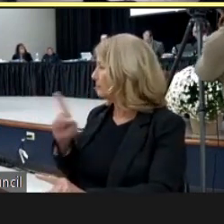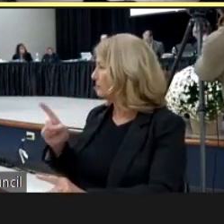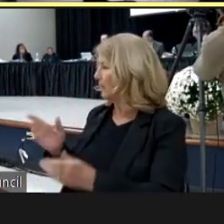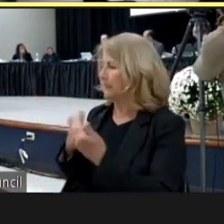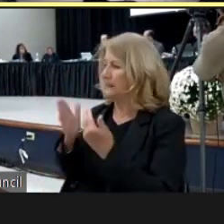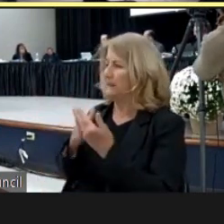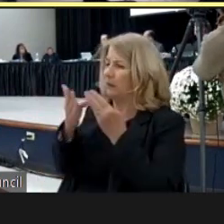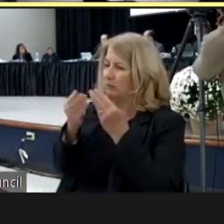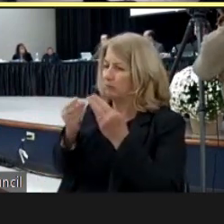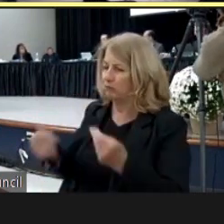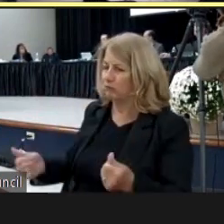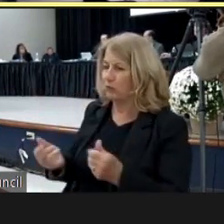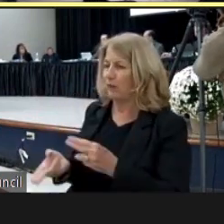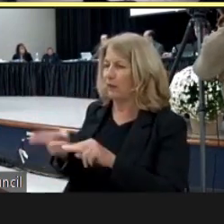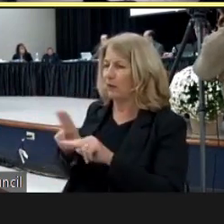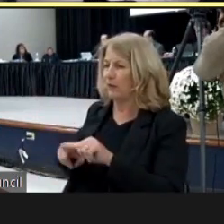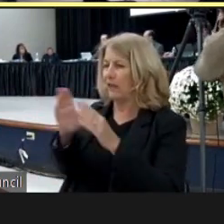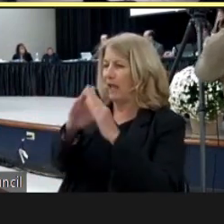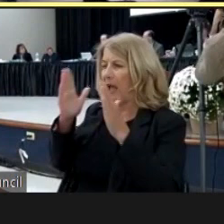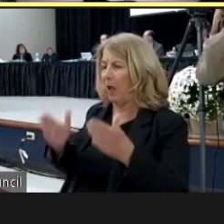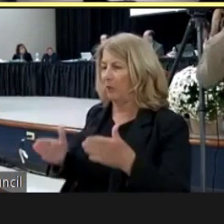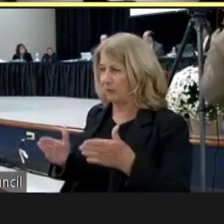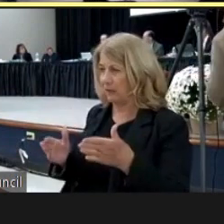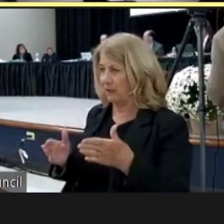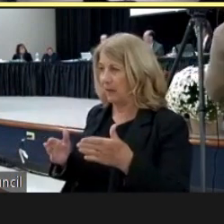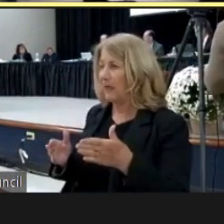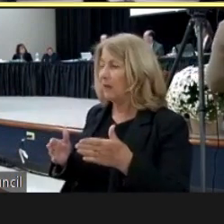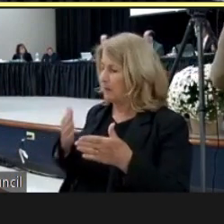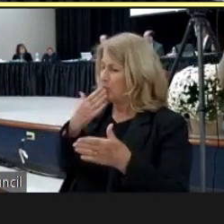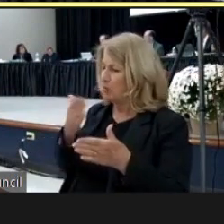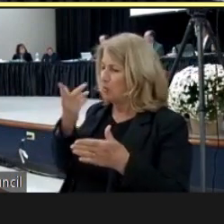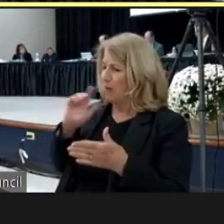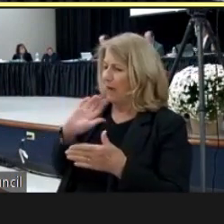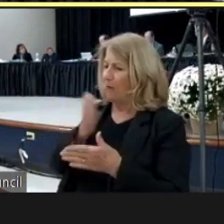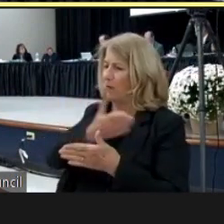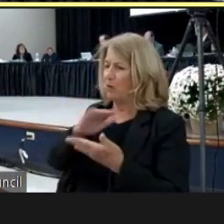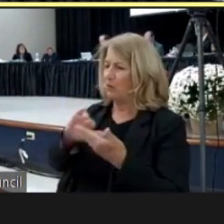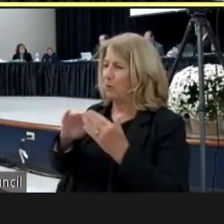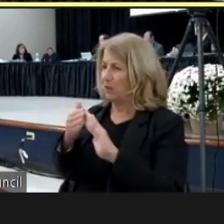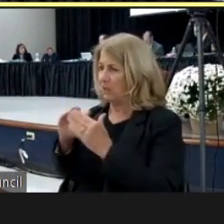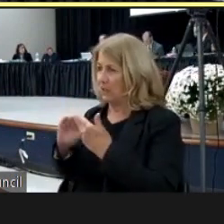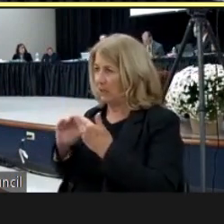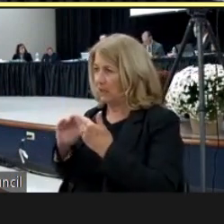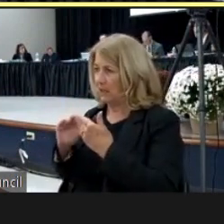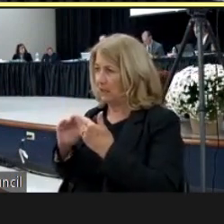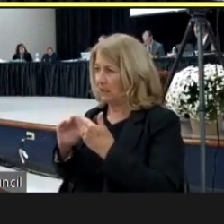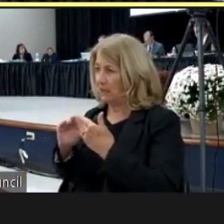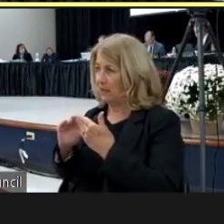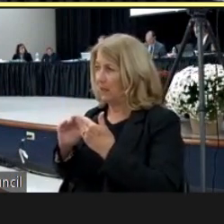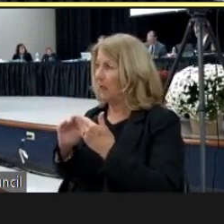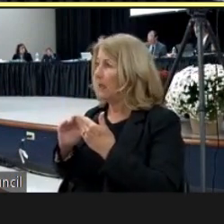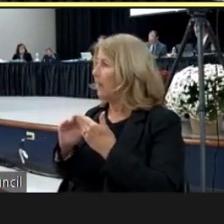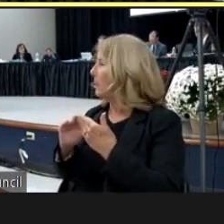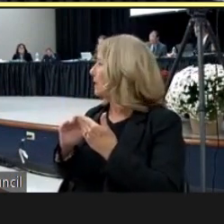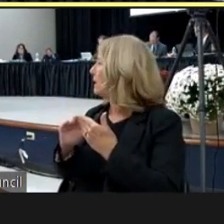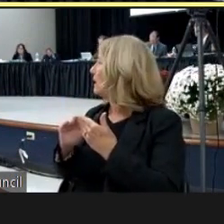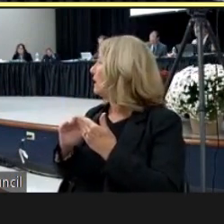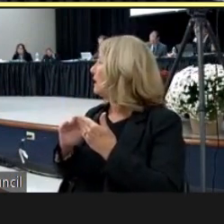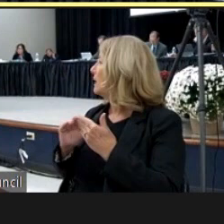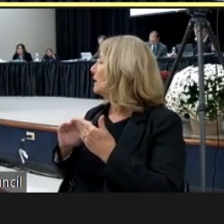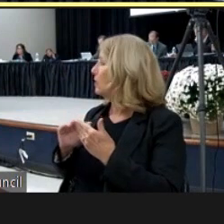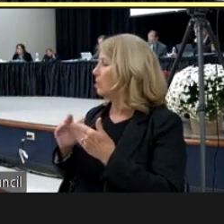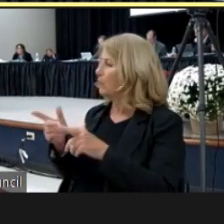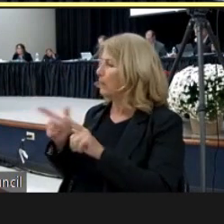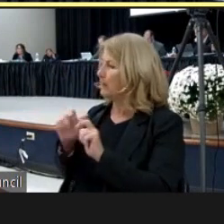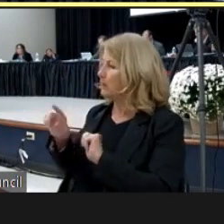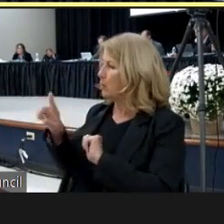to increase housing stock that's desperately needed in our community and comply with the housing plan that we have in place. Clint, quick question. Have any